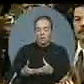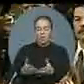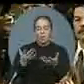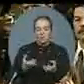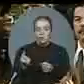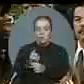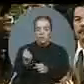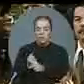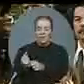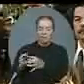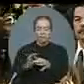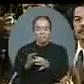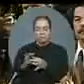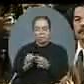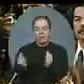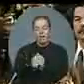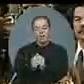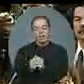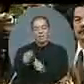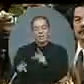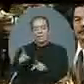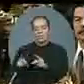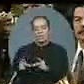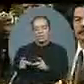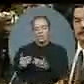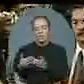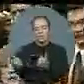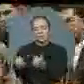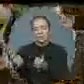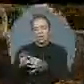Quebec separatists. Mr. Speaker, he should either walk away from that or take it to the people. He wants to watch hard to